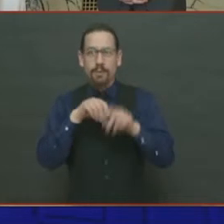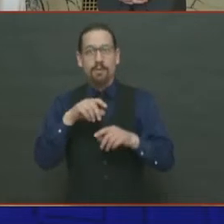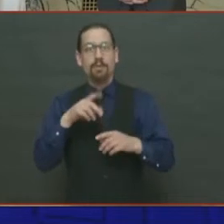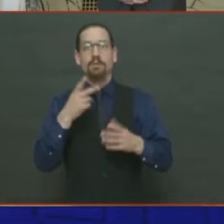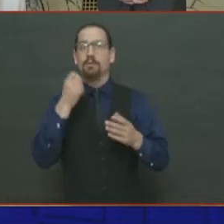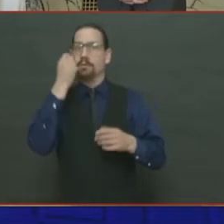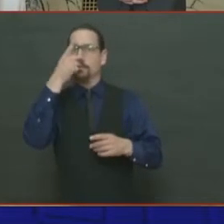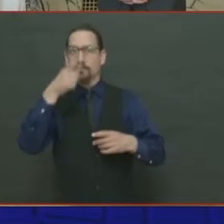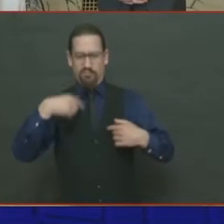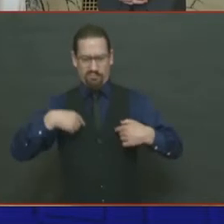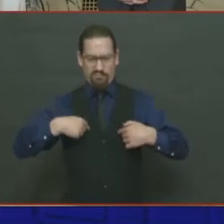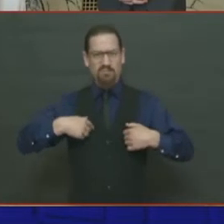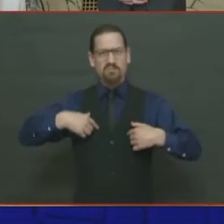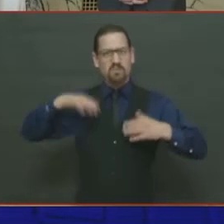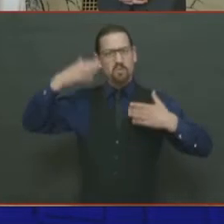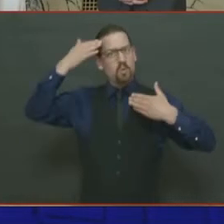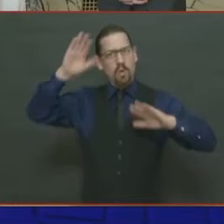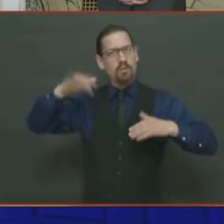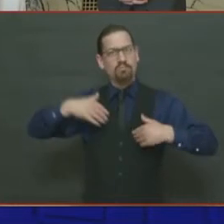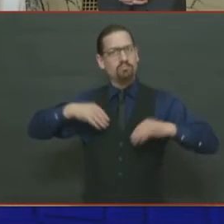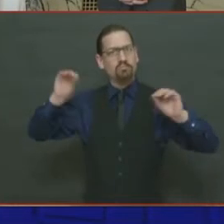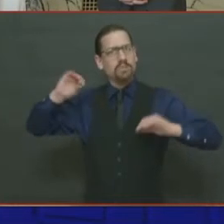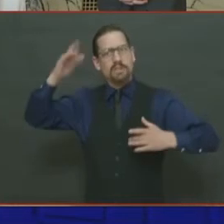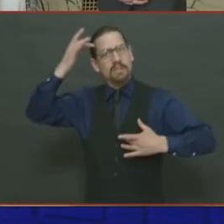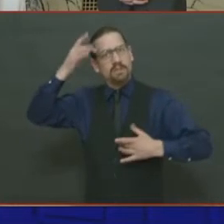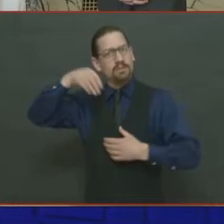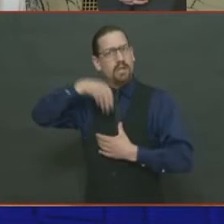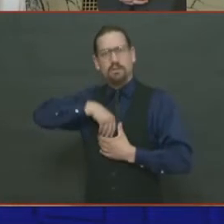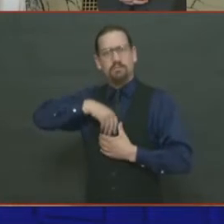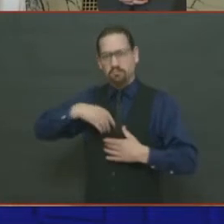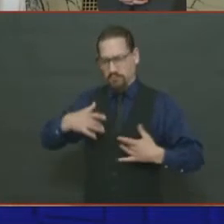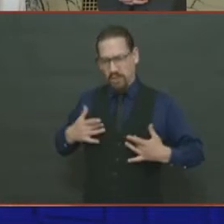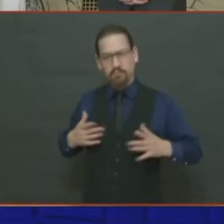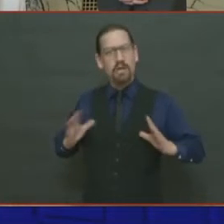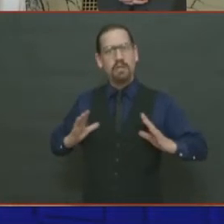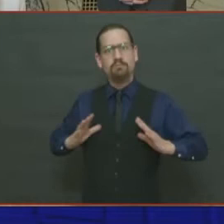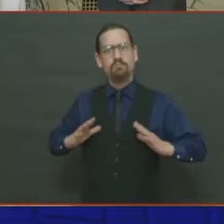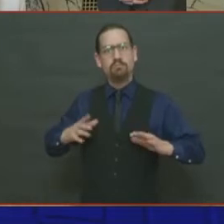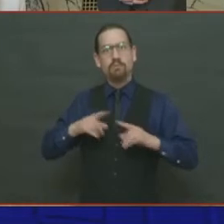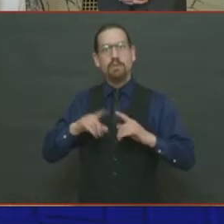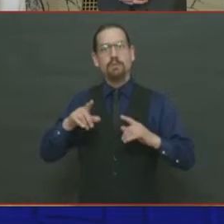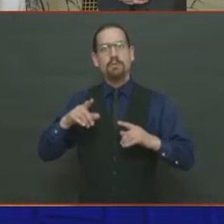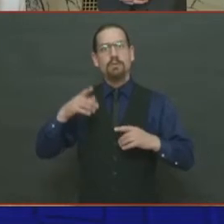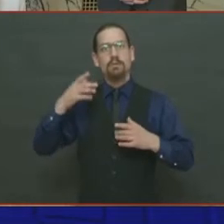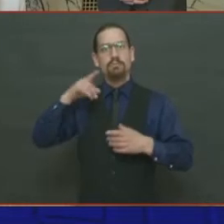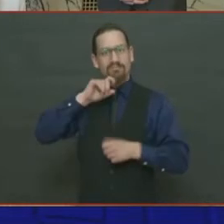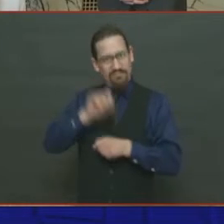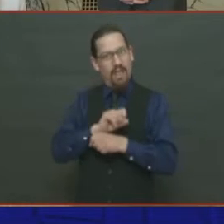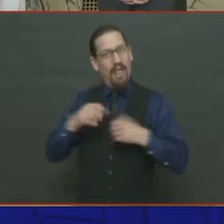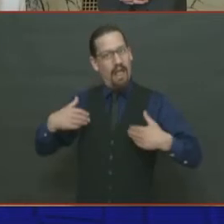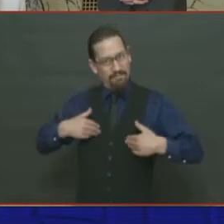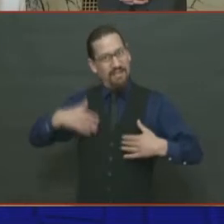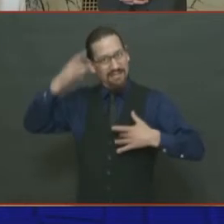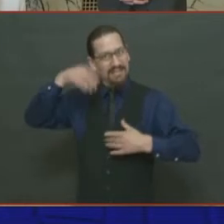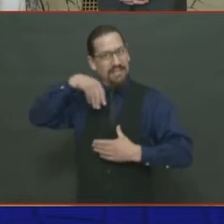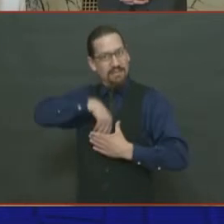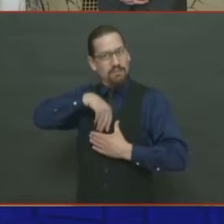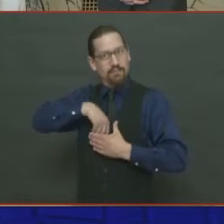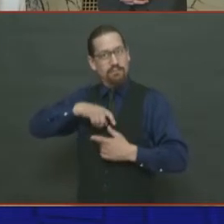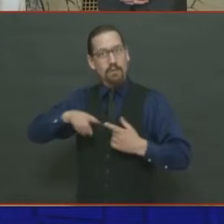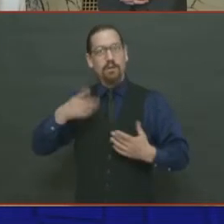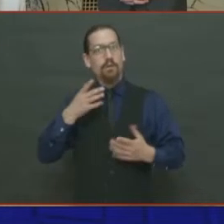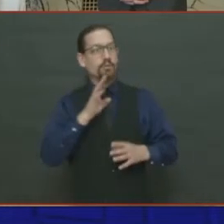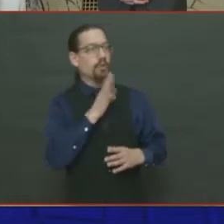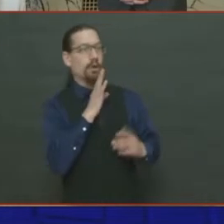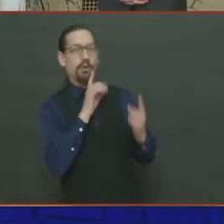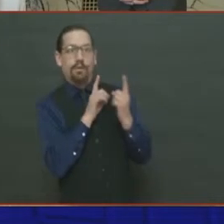cause spread of this virus, particularly when we are close together. It's important to know that just